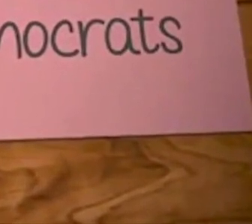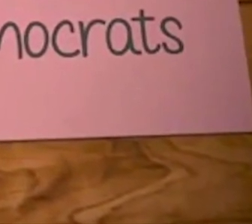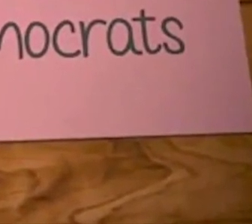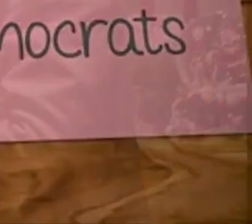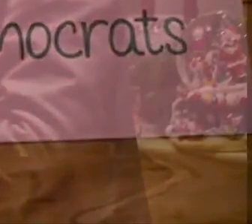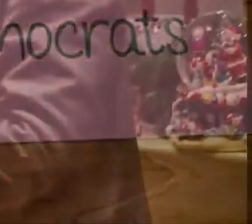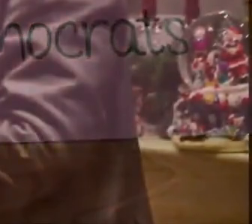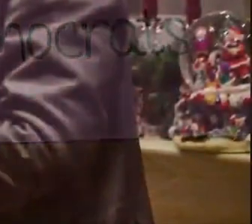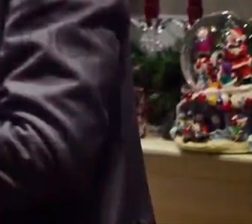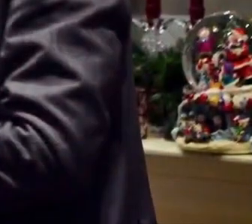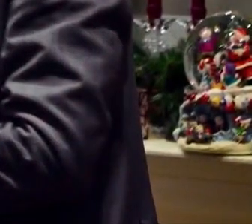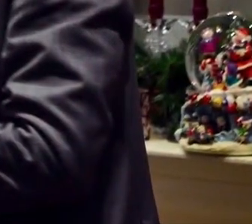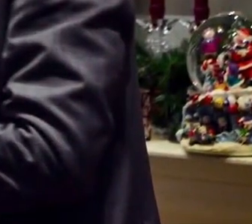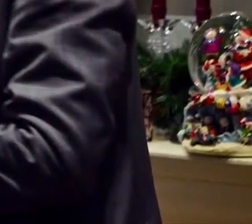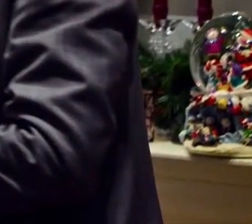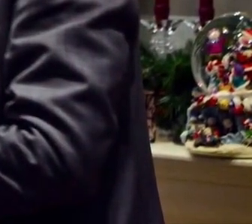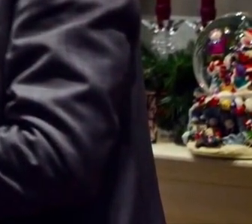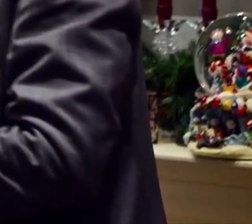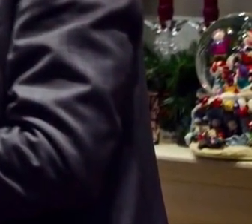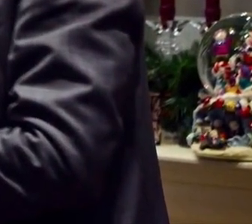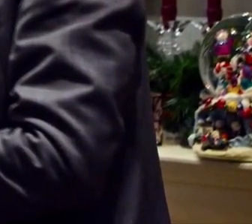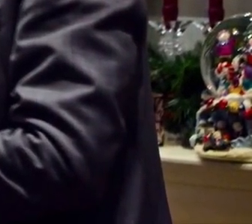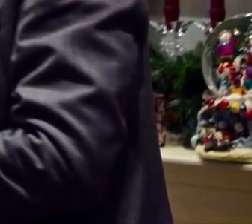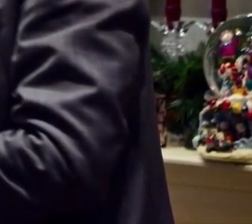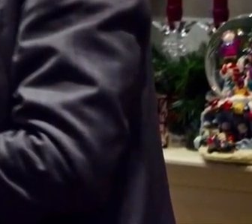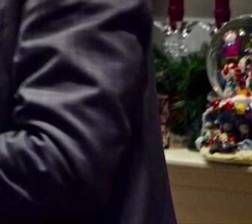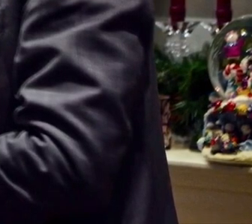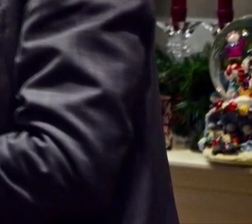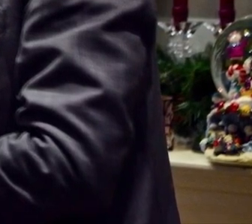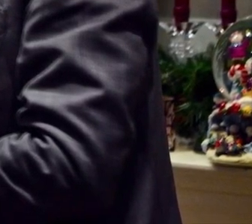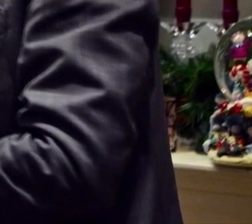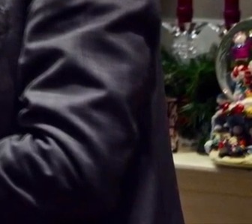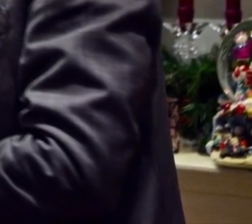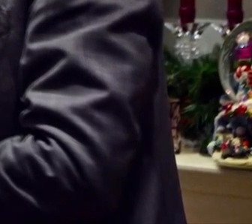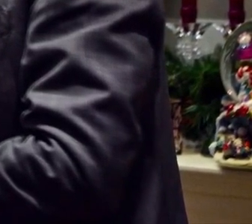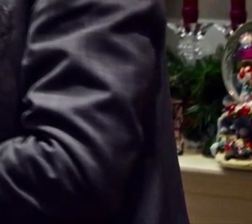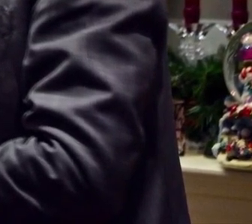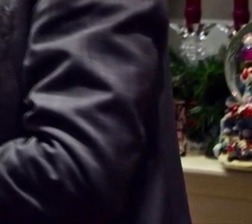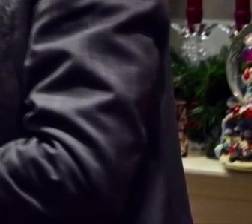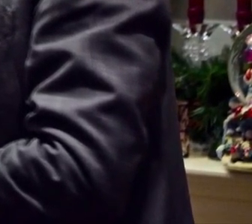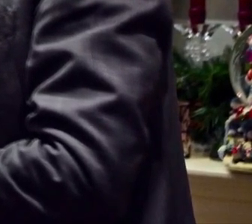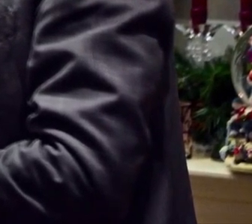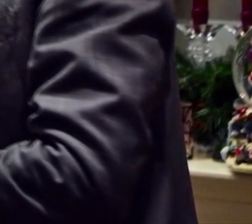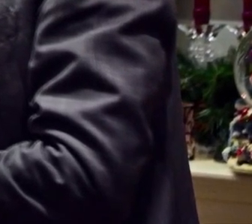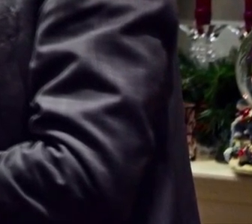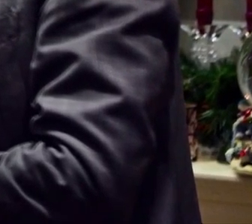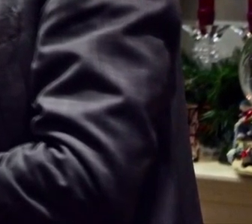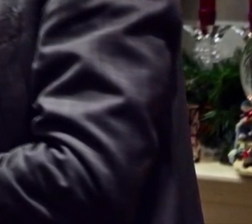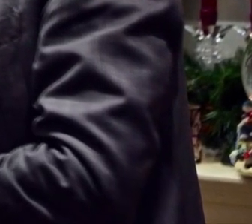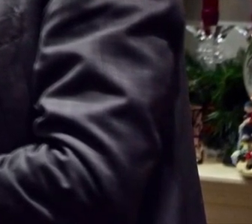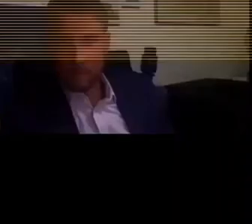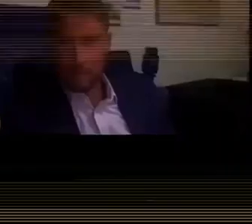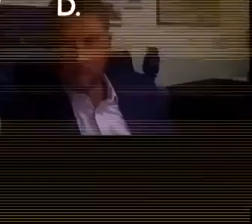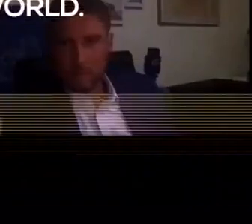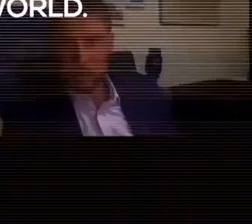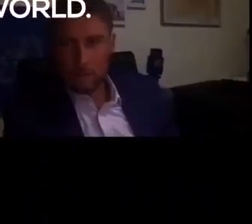Dems. Lib Dems in international development focus on sustainable development whilst opposing aid cuts back